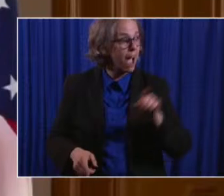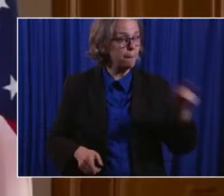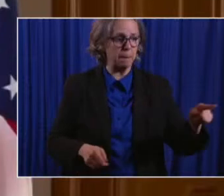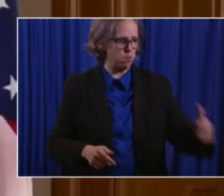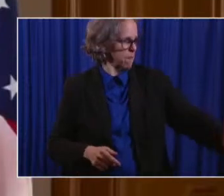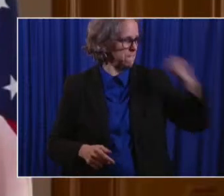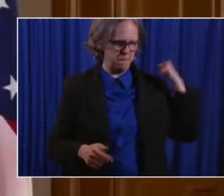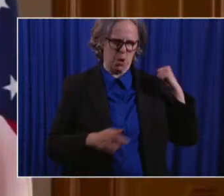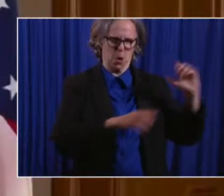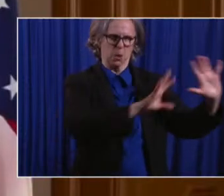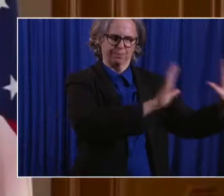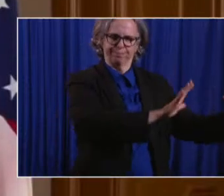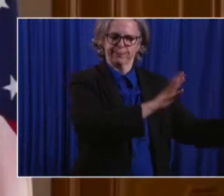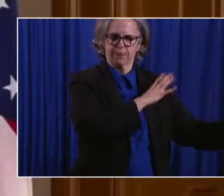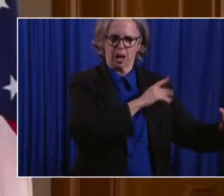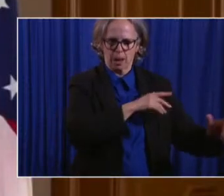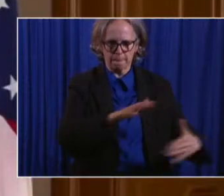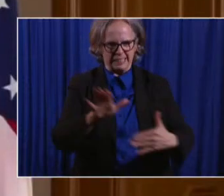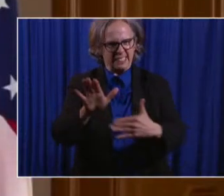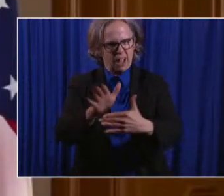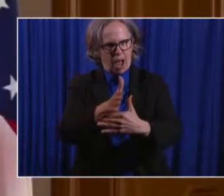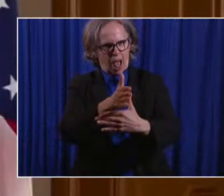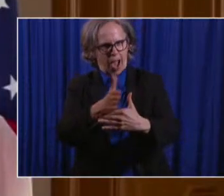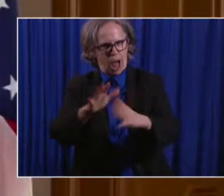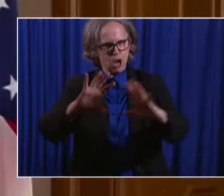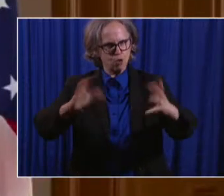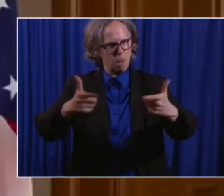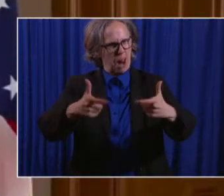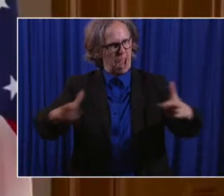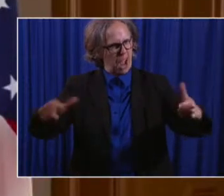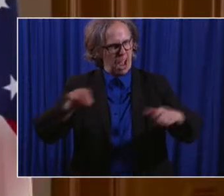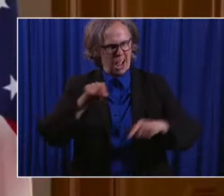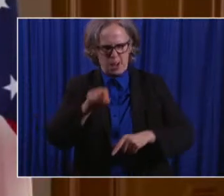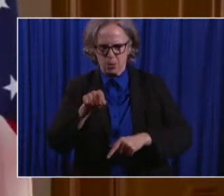it. They might get vaccinated. They may eventually get vaccinated.